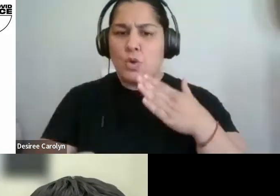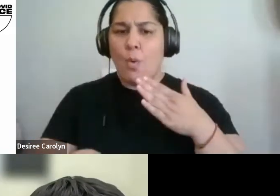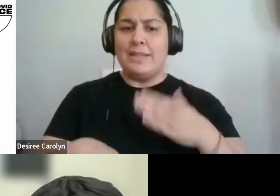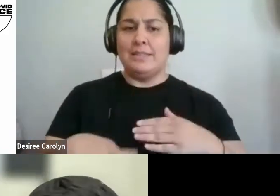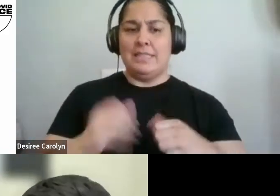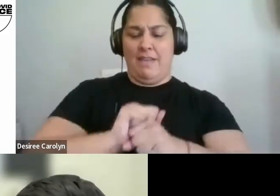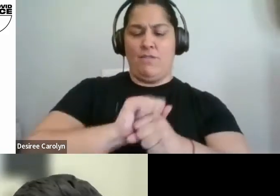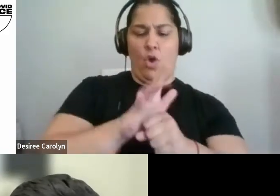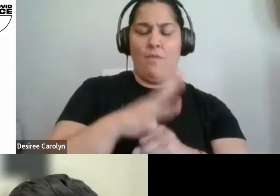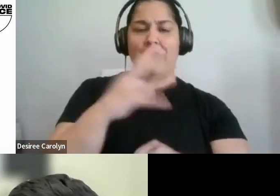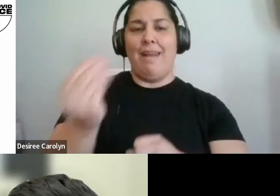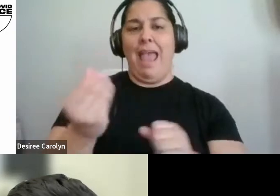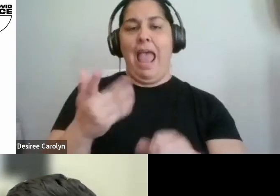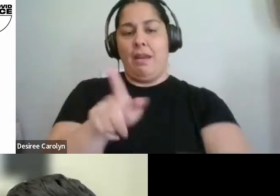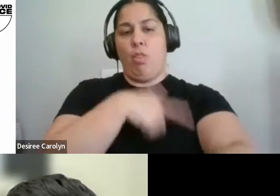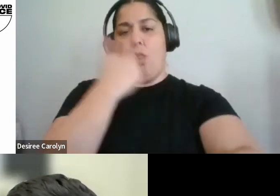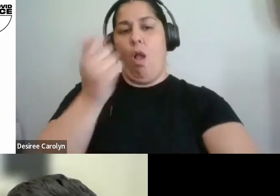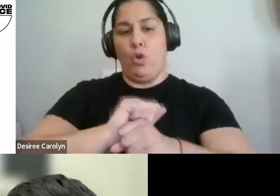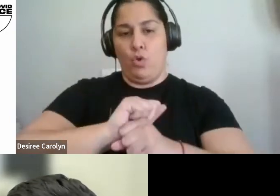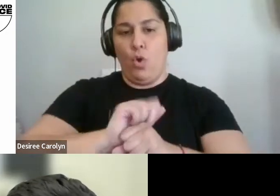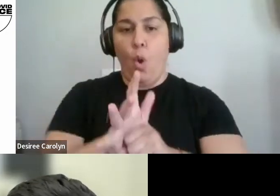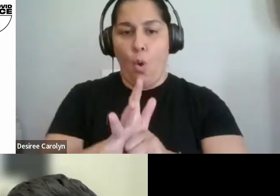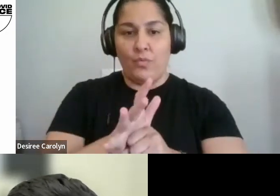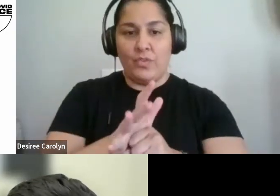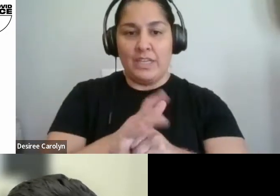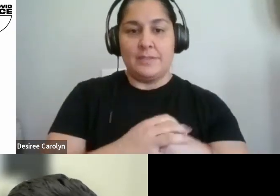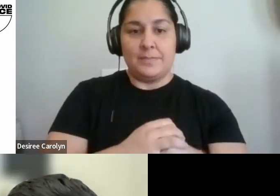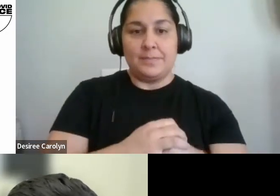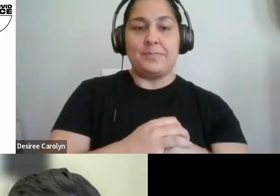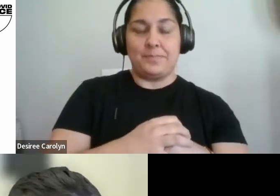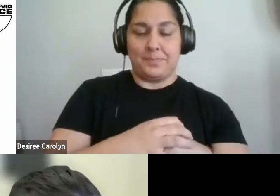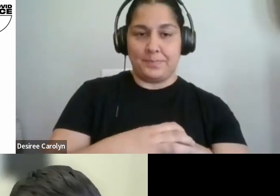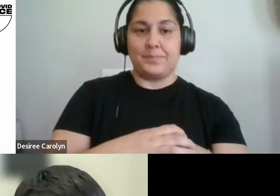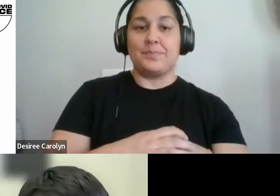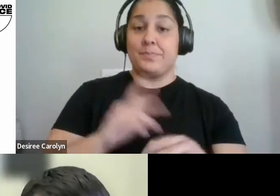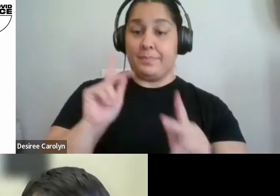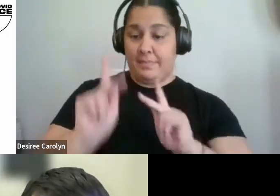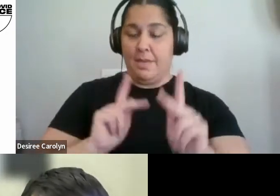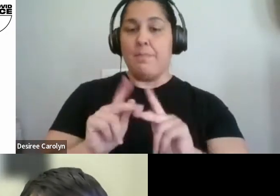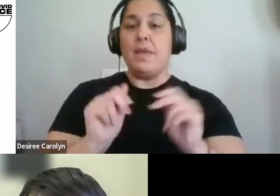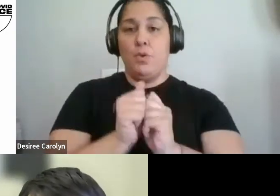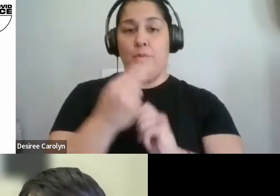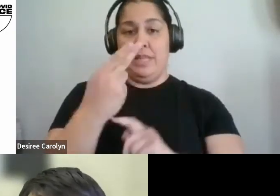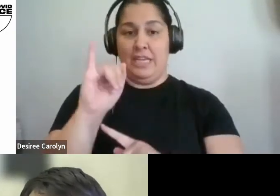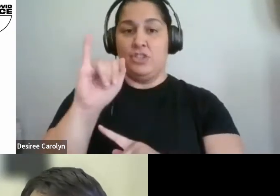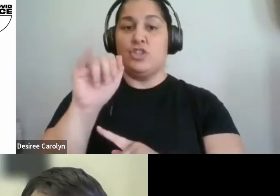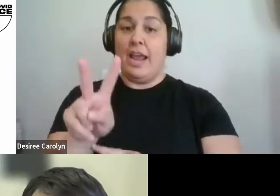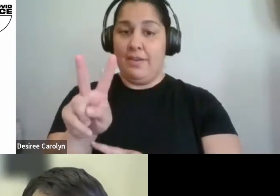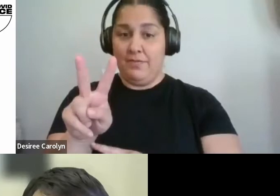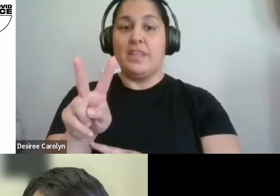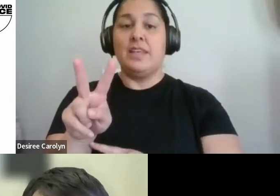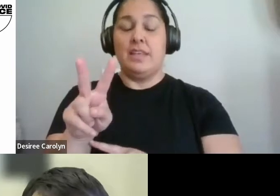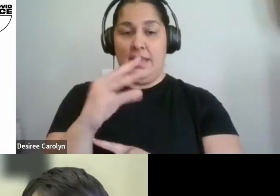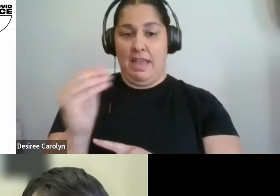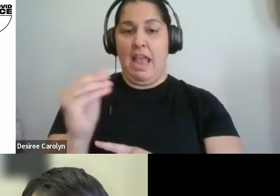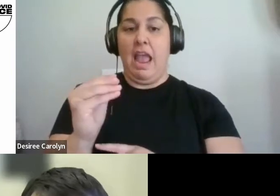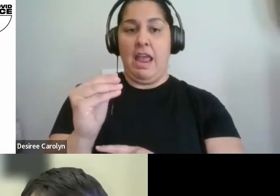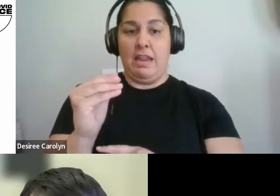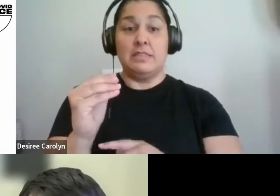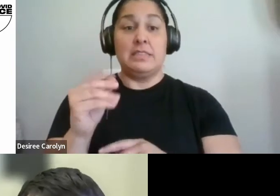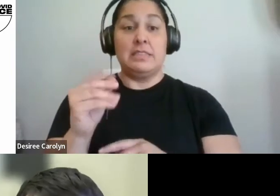also co-investigator on a national study of COVID recovery in people with HIV funded by AMFAR. Dr. Peluso also serves